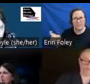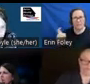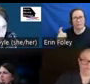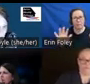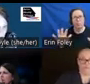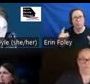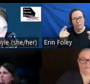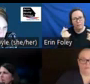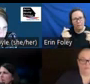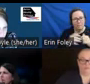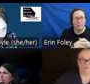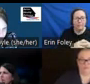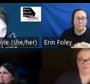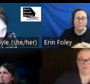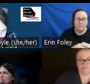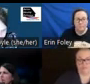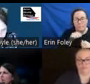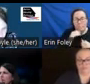it.